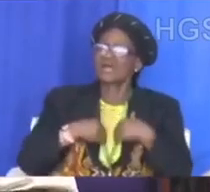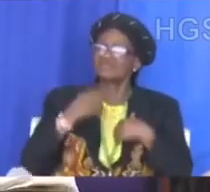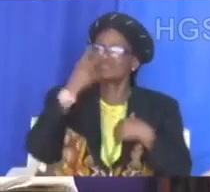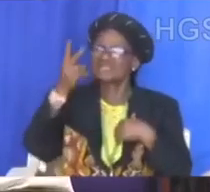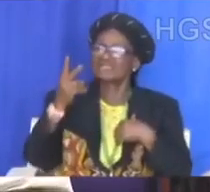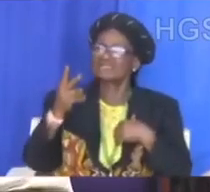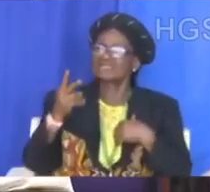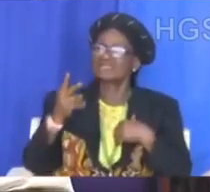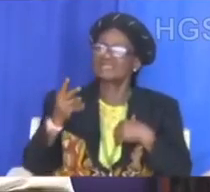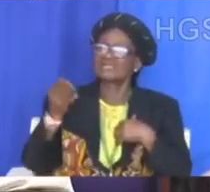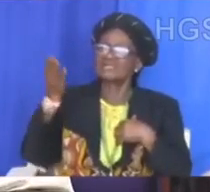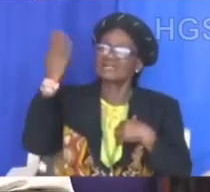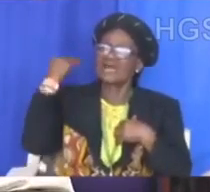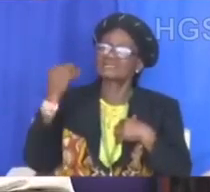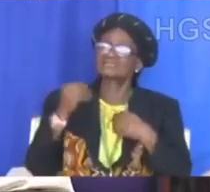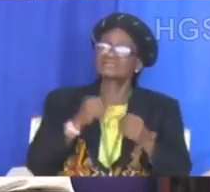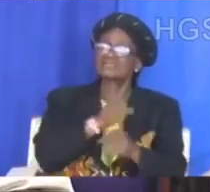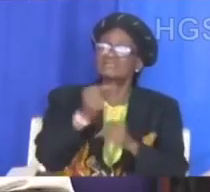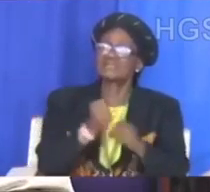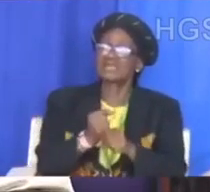what is coming.